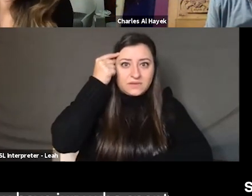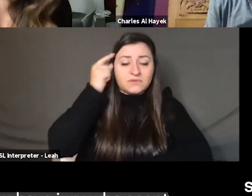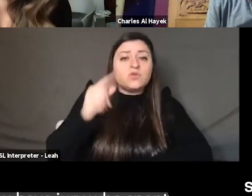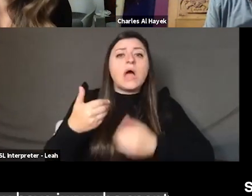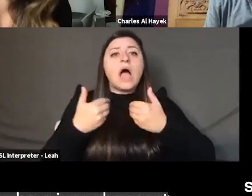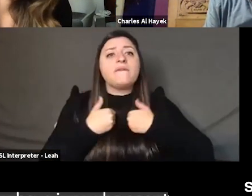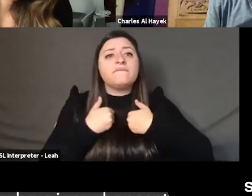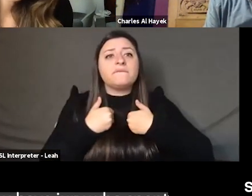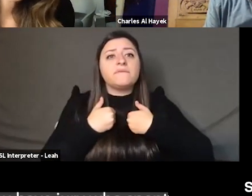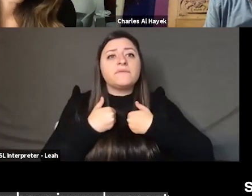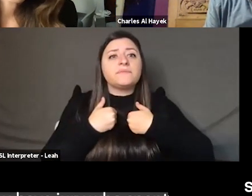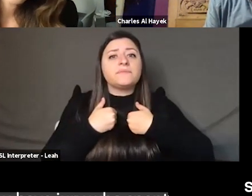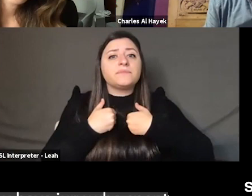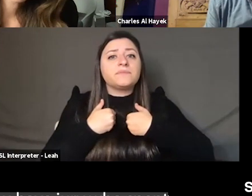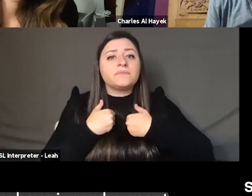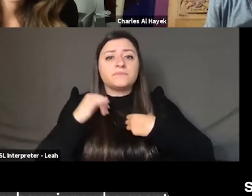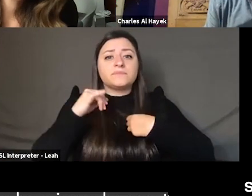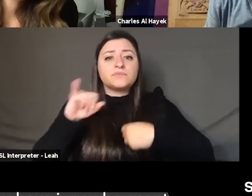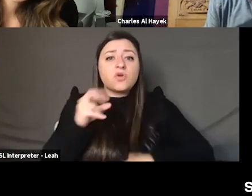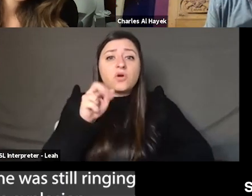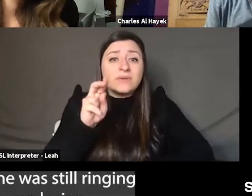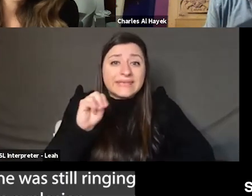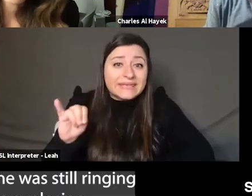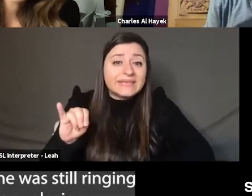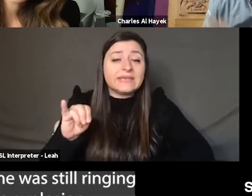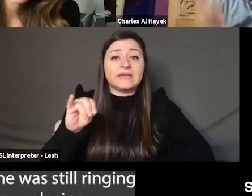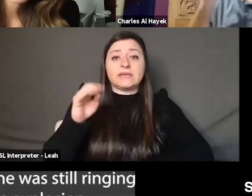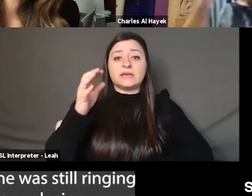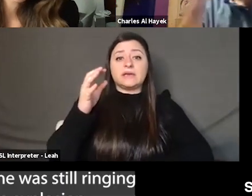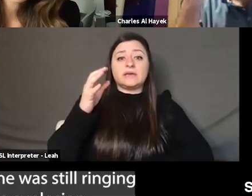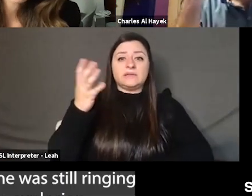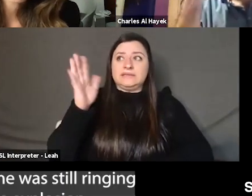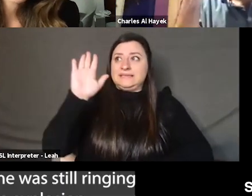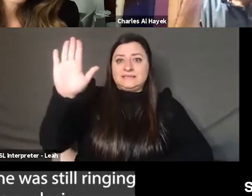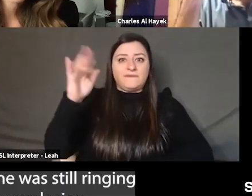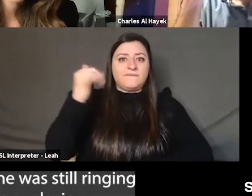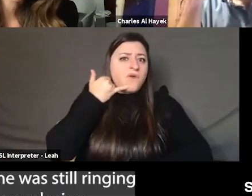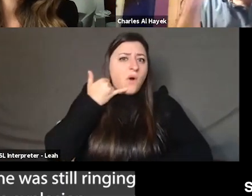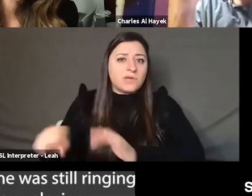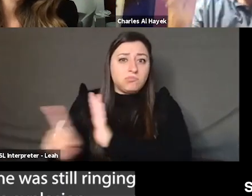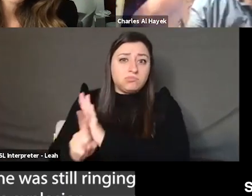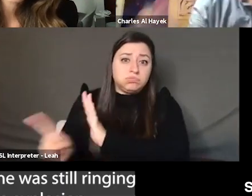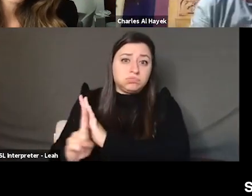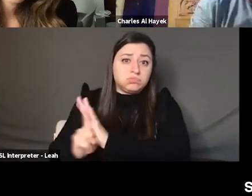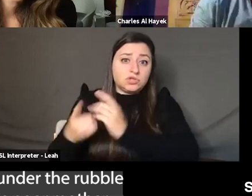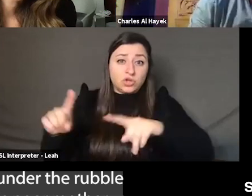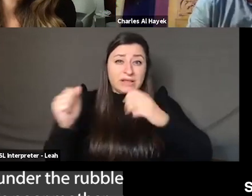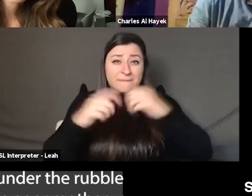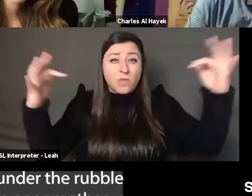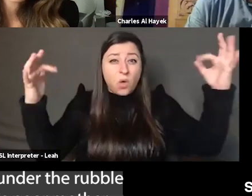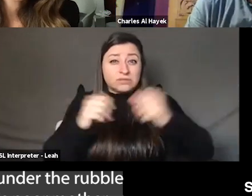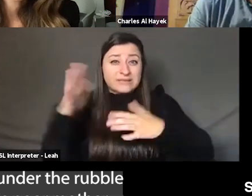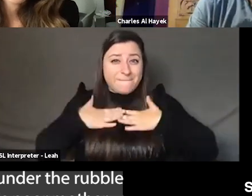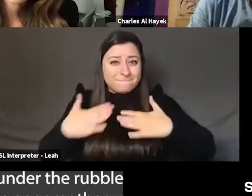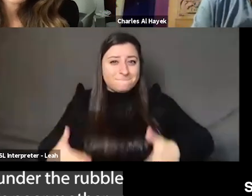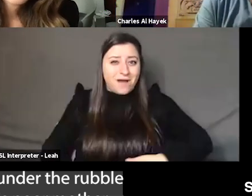When you have Joa Ii, who spent, supposedly his phone was still ringing right after the explosion and his body